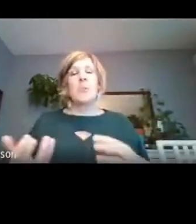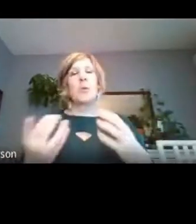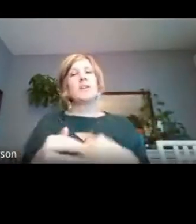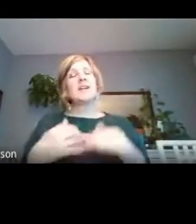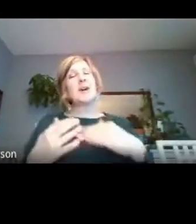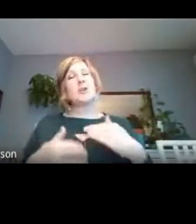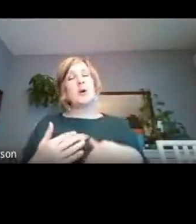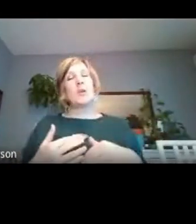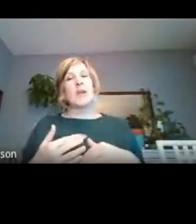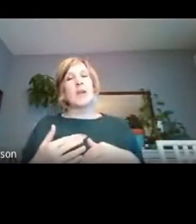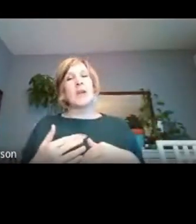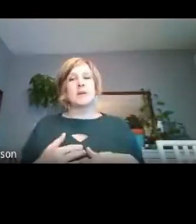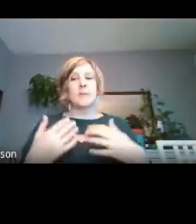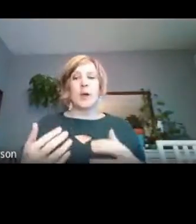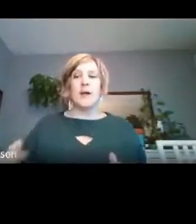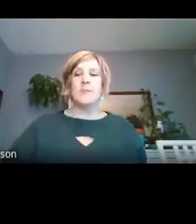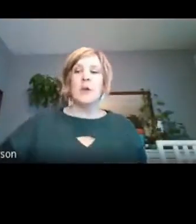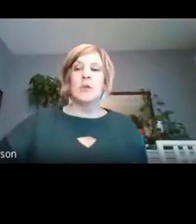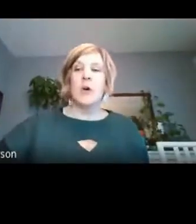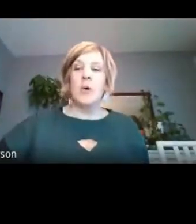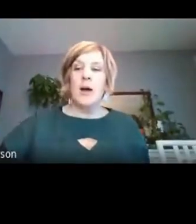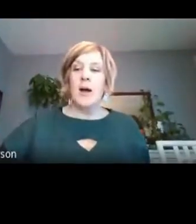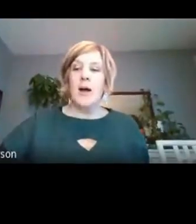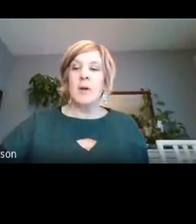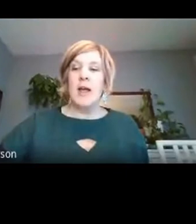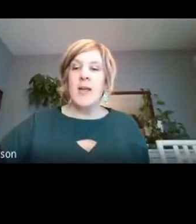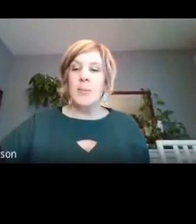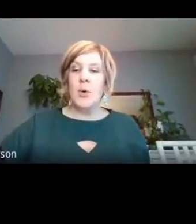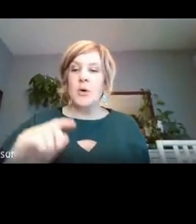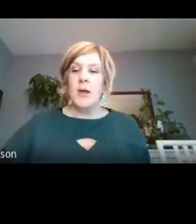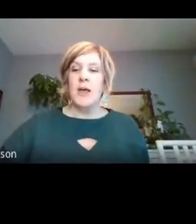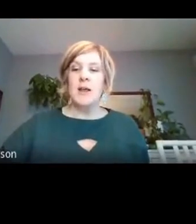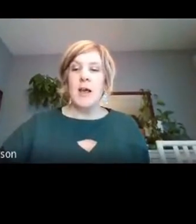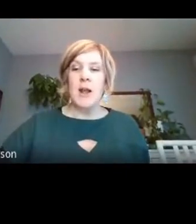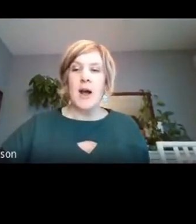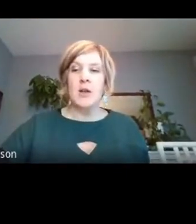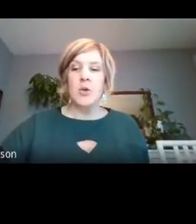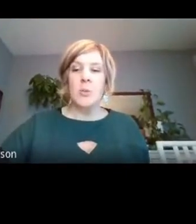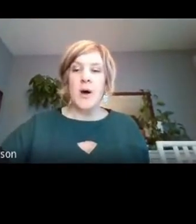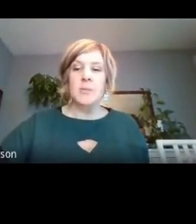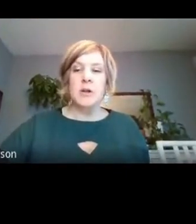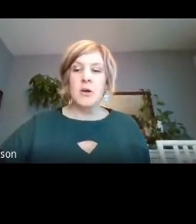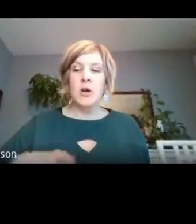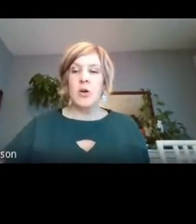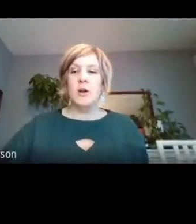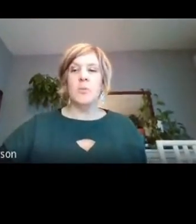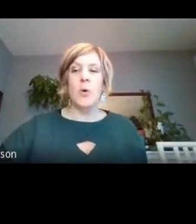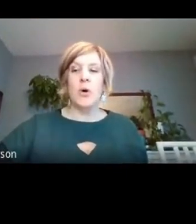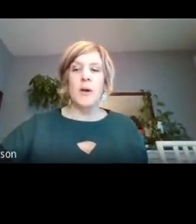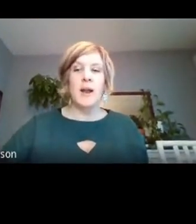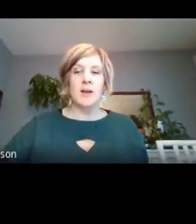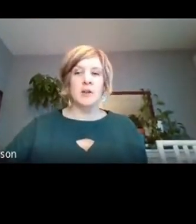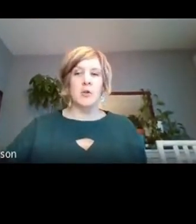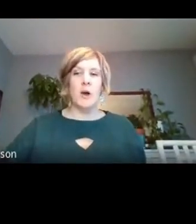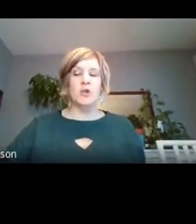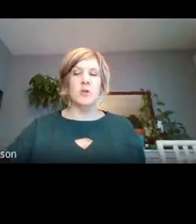but what does that tell you about what they need okay so i'm going to end that poll and again i can go to the bottom here and create a new poll